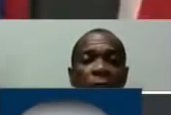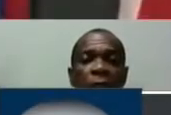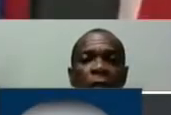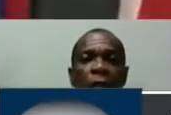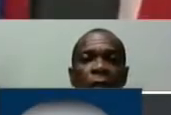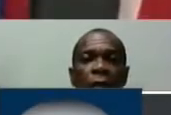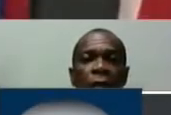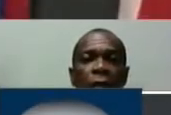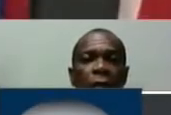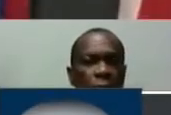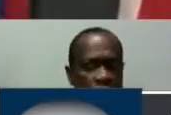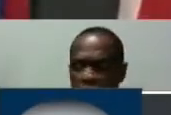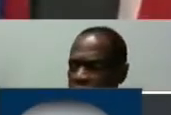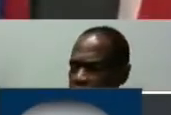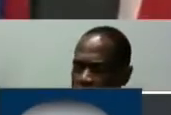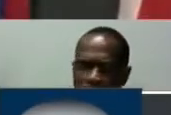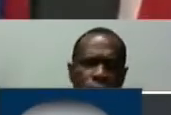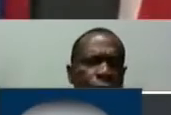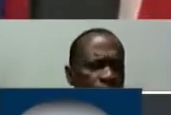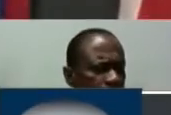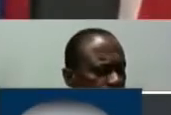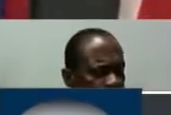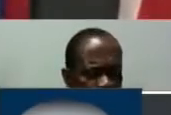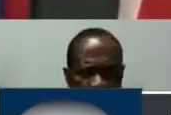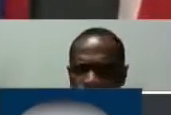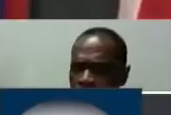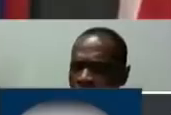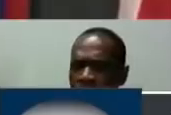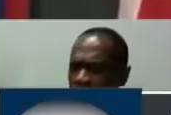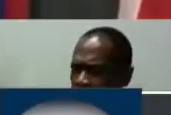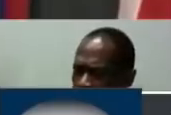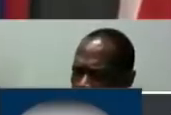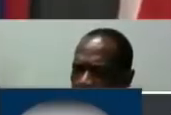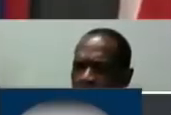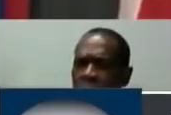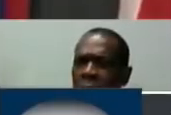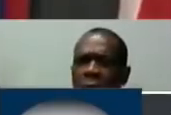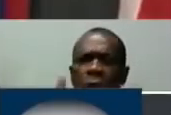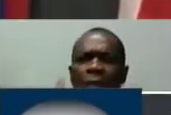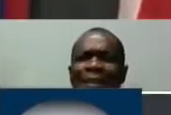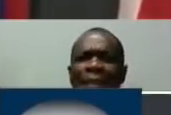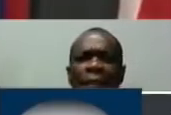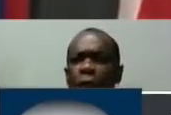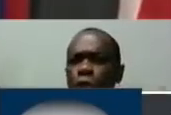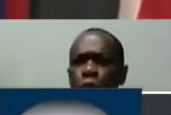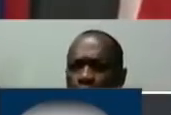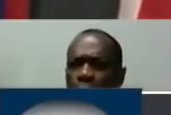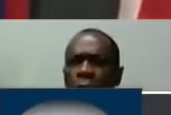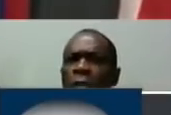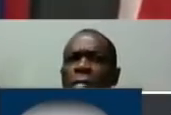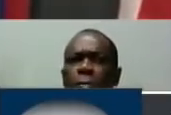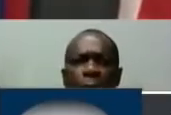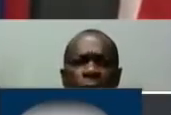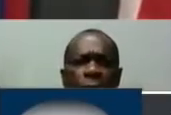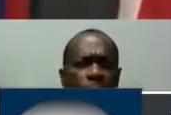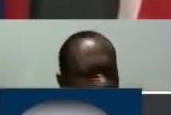government on this. In fact, the data I showed you shows that the private sector responded better than the